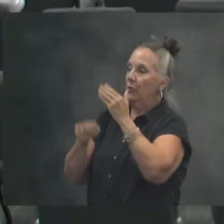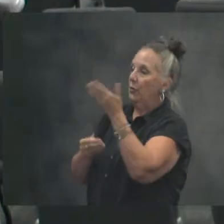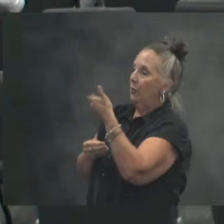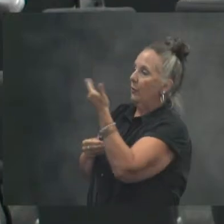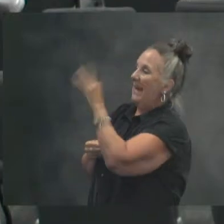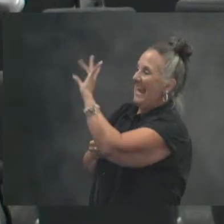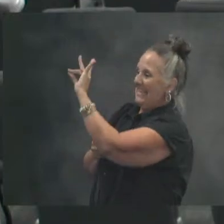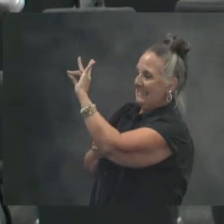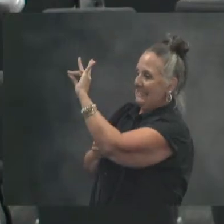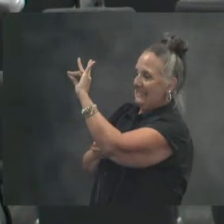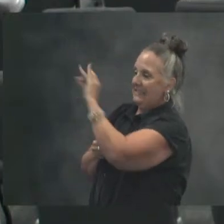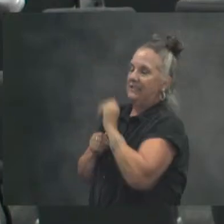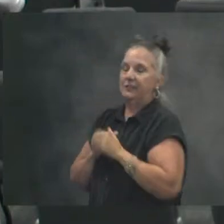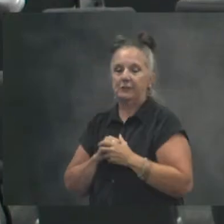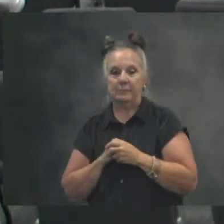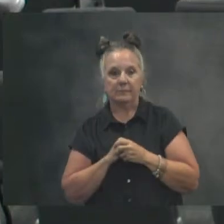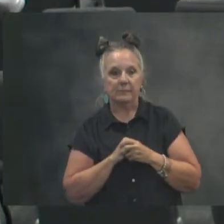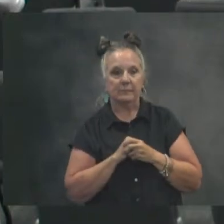8.